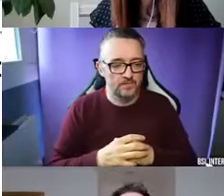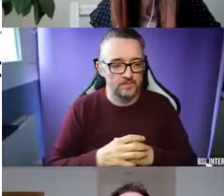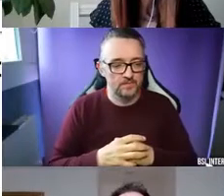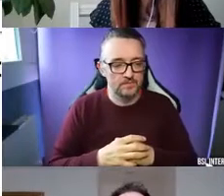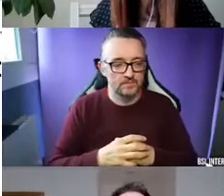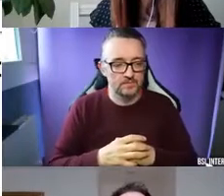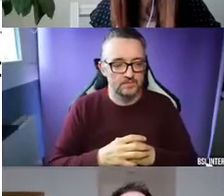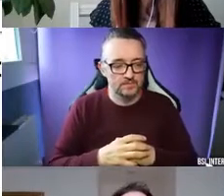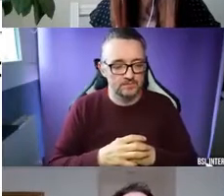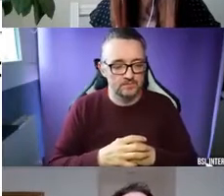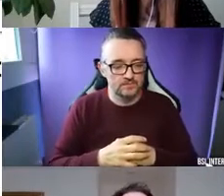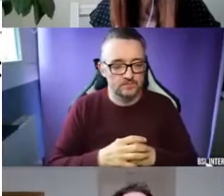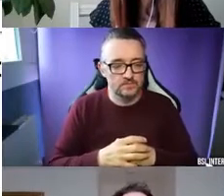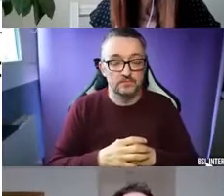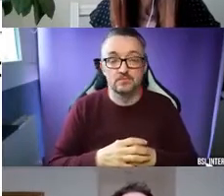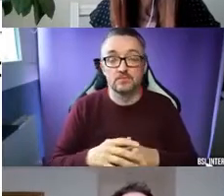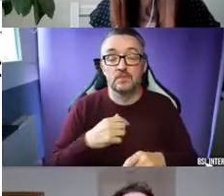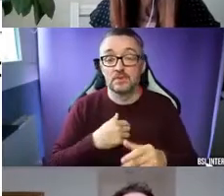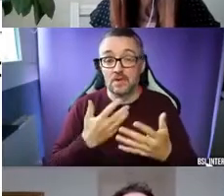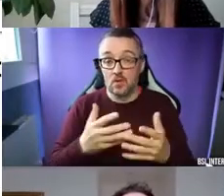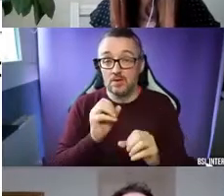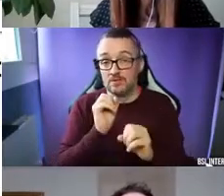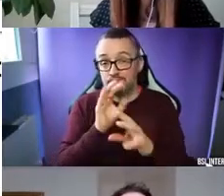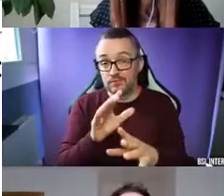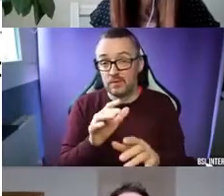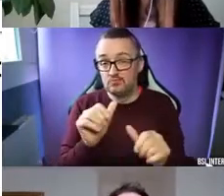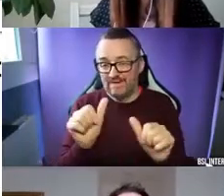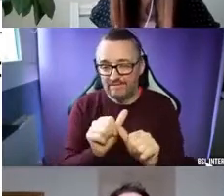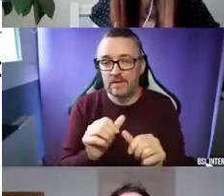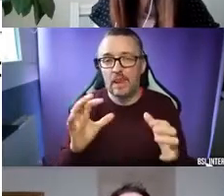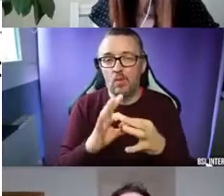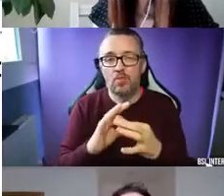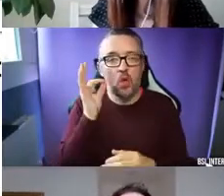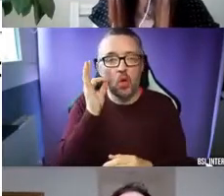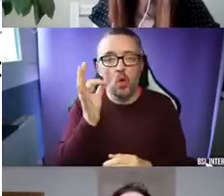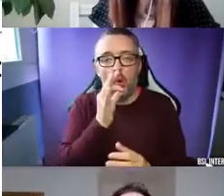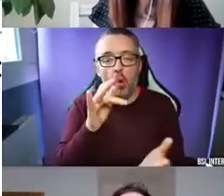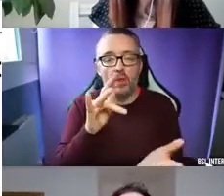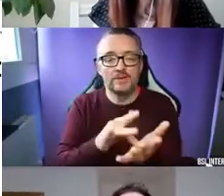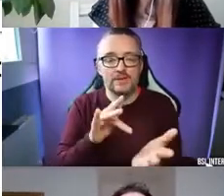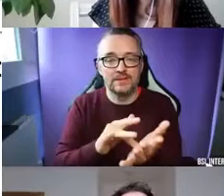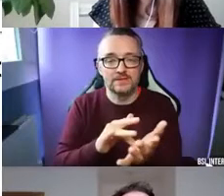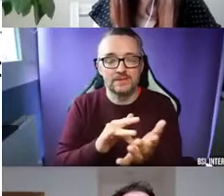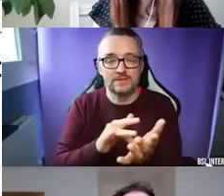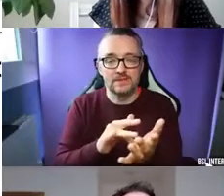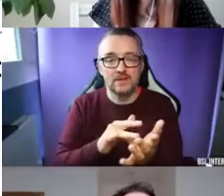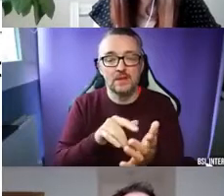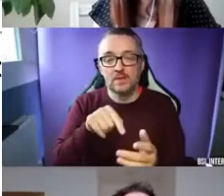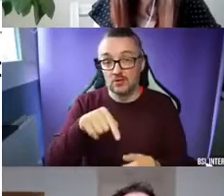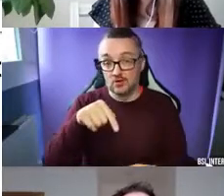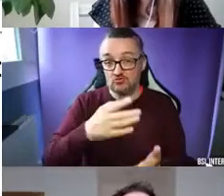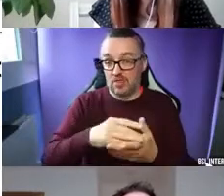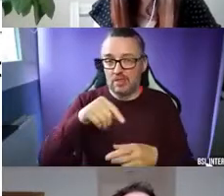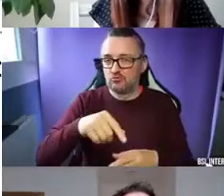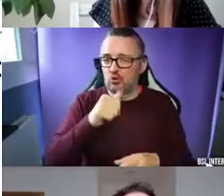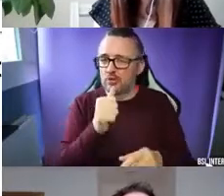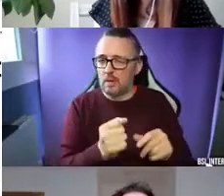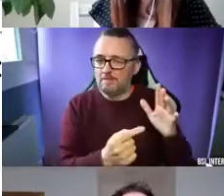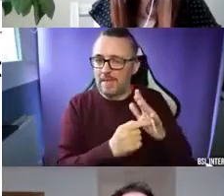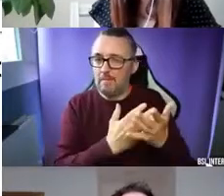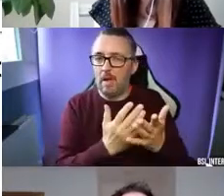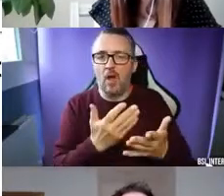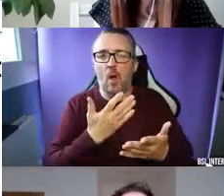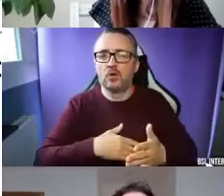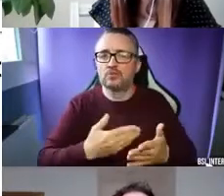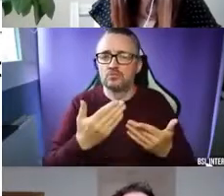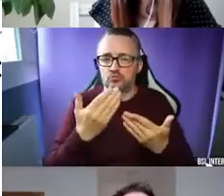So I'll talk very briefly about our call centre service, although that's not the main part of the discussion today, but I just wanted to highlight it